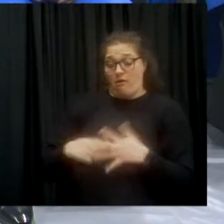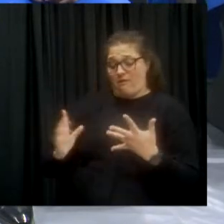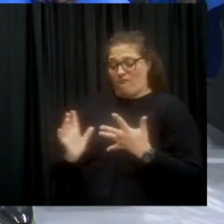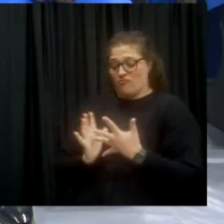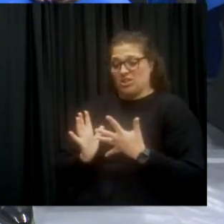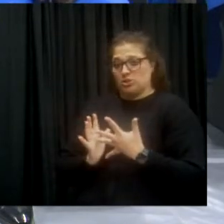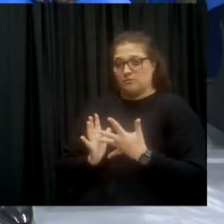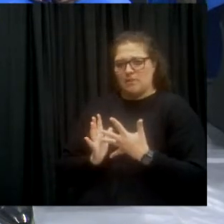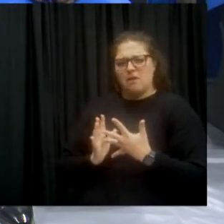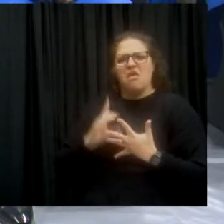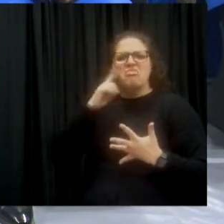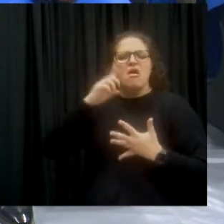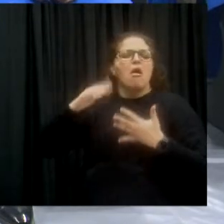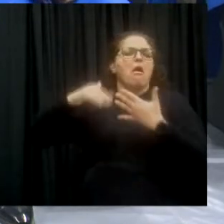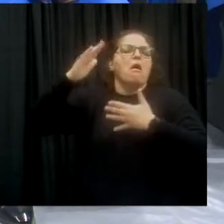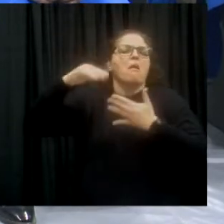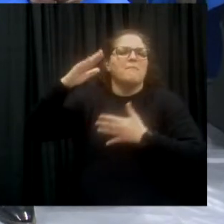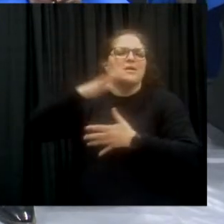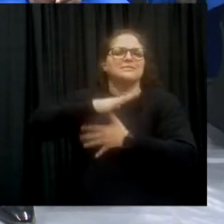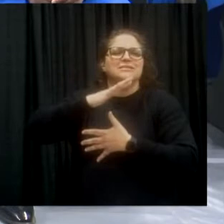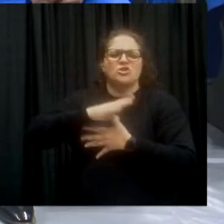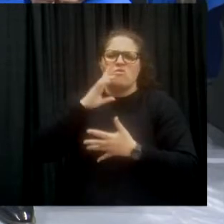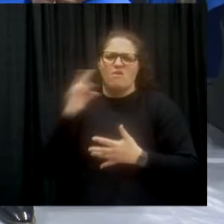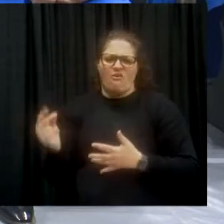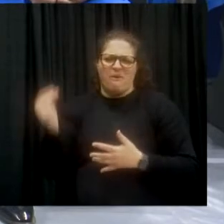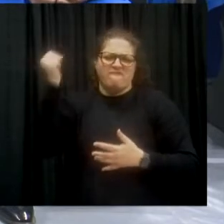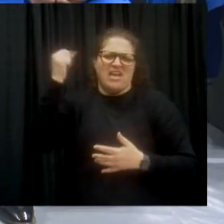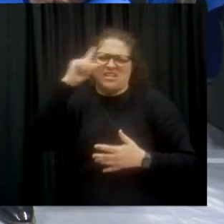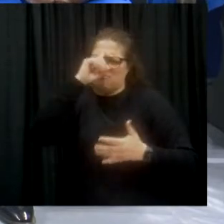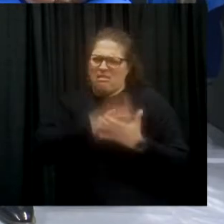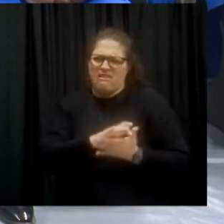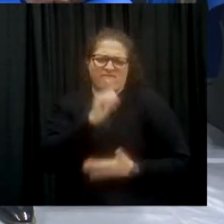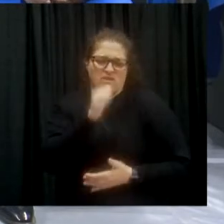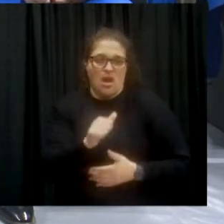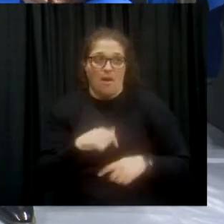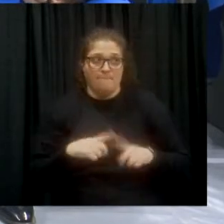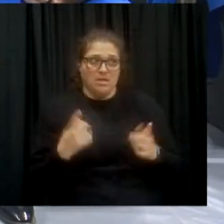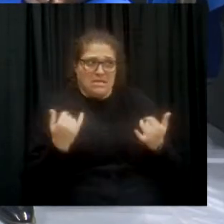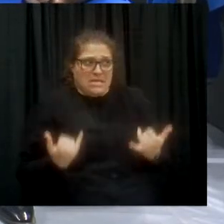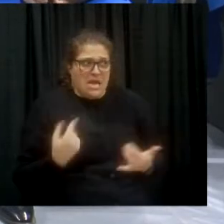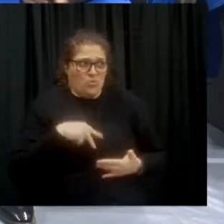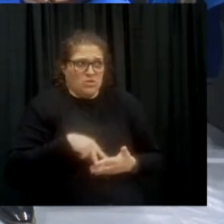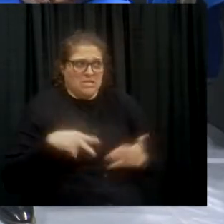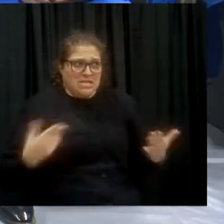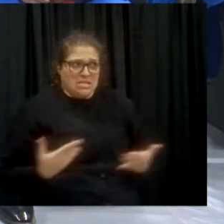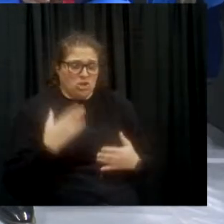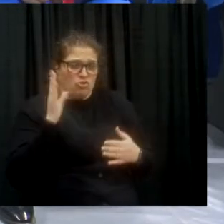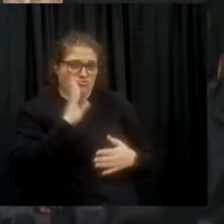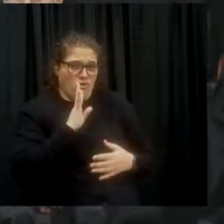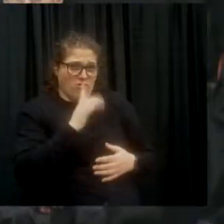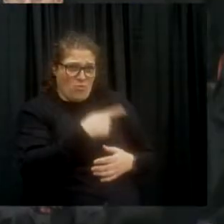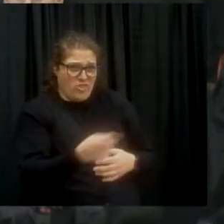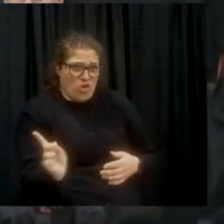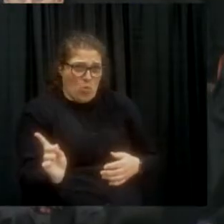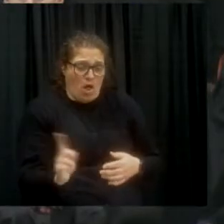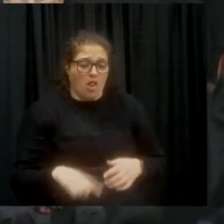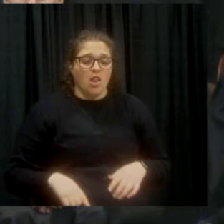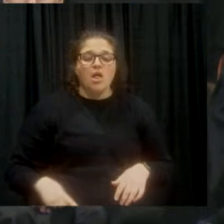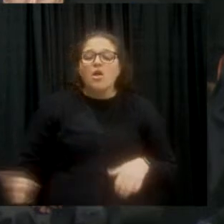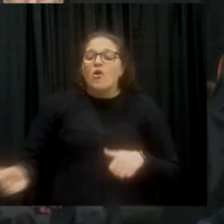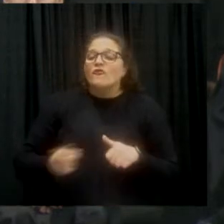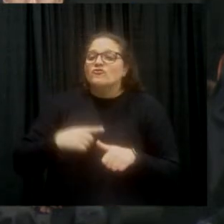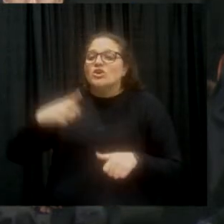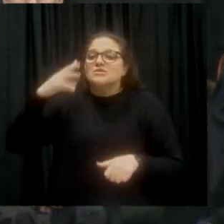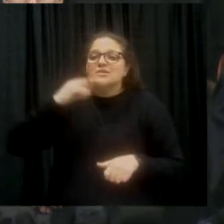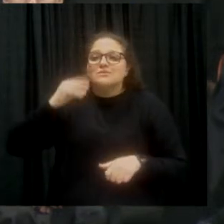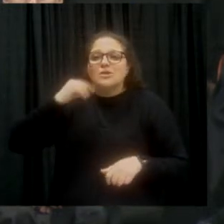we never believed the upperclassmen who said that high school would go by fast, but here we are speaking to you all. Our first taste of